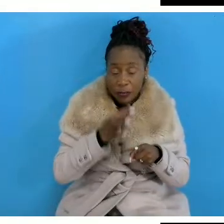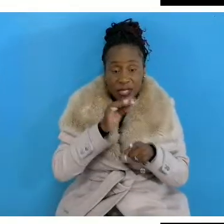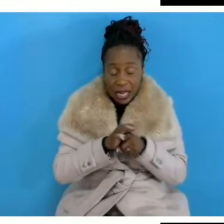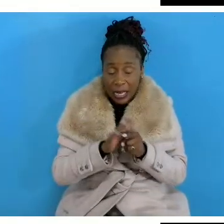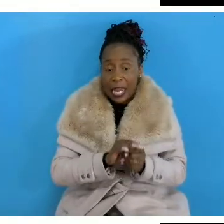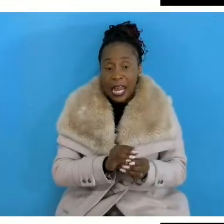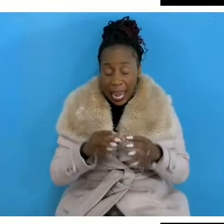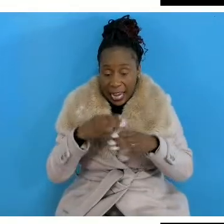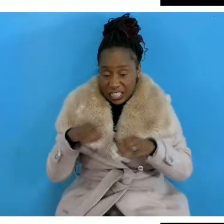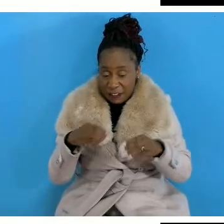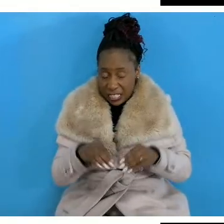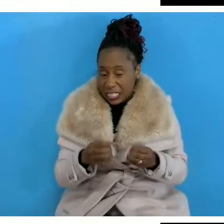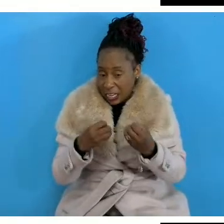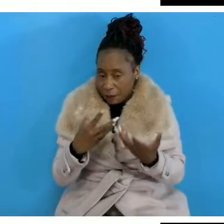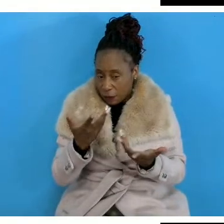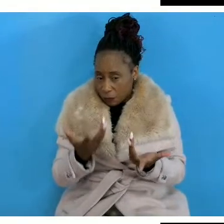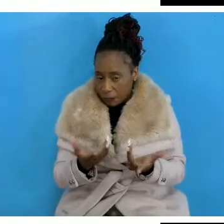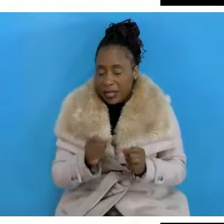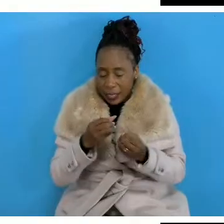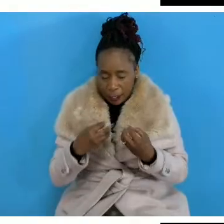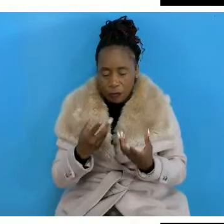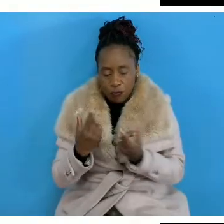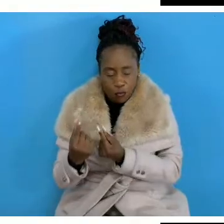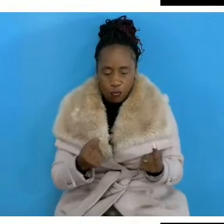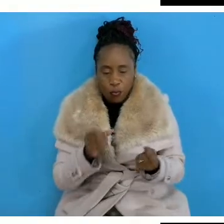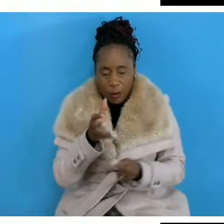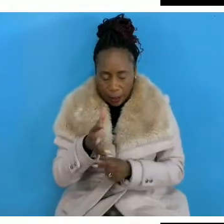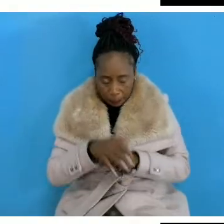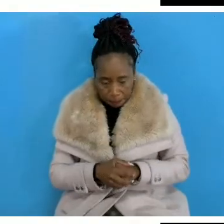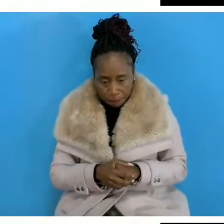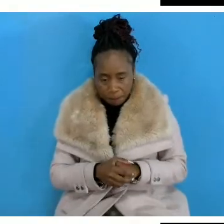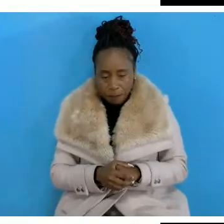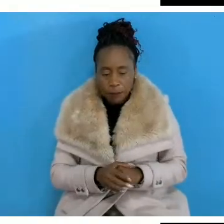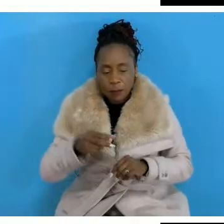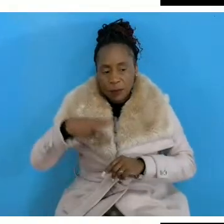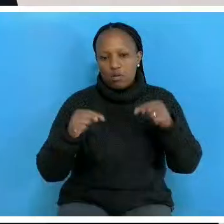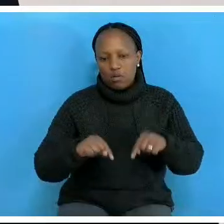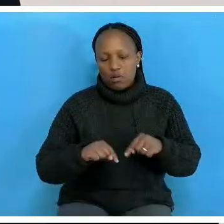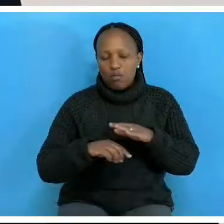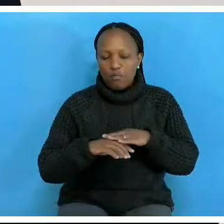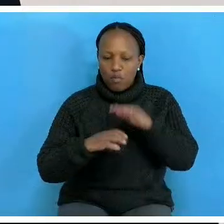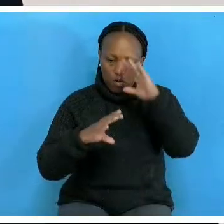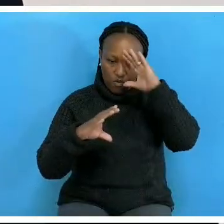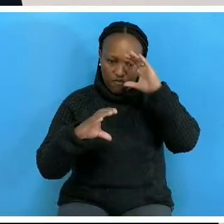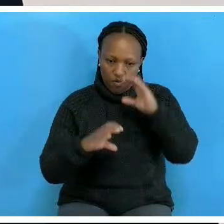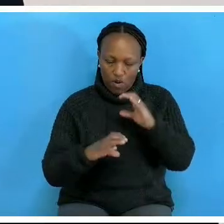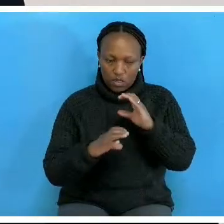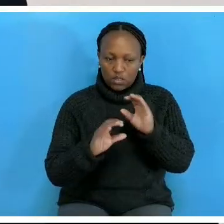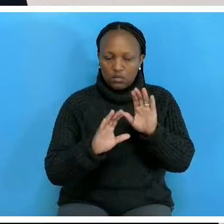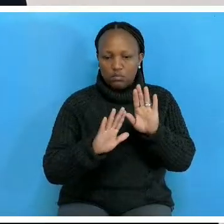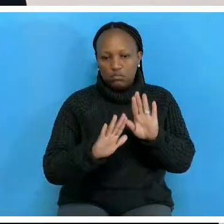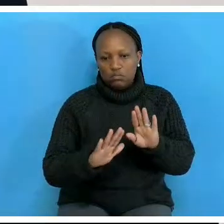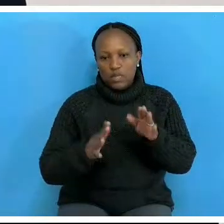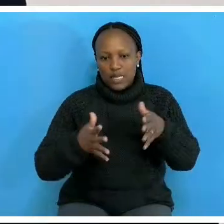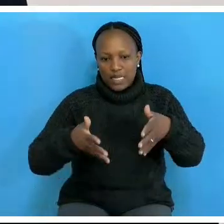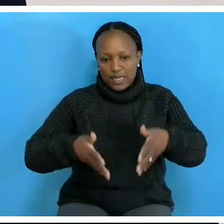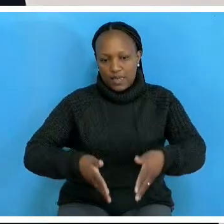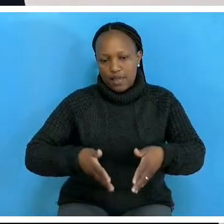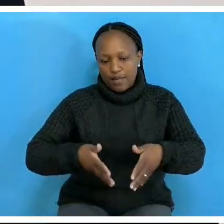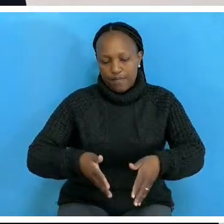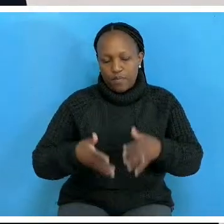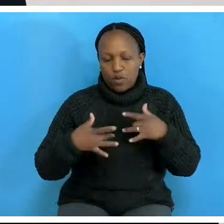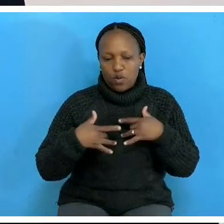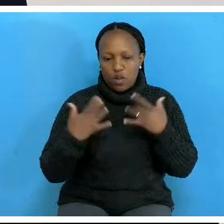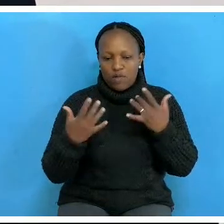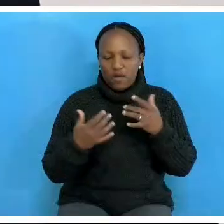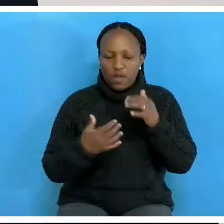those activities, it must do that. And then the second thing, the enterprise... On you, here where you are, where you live here